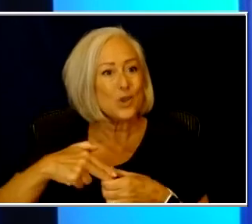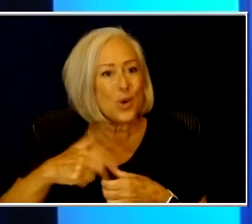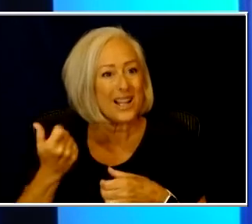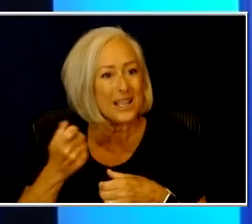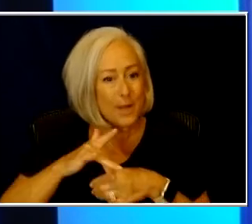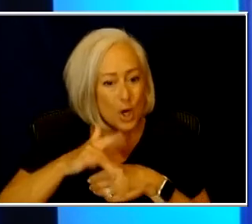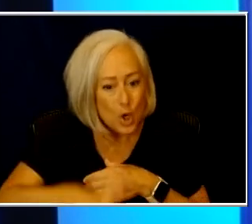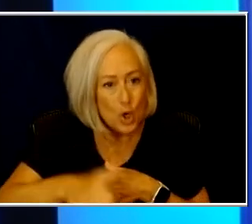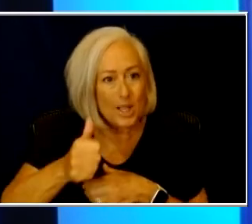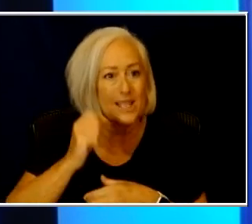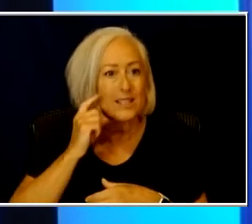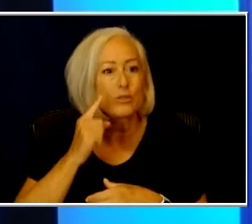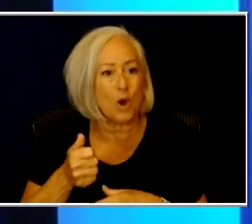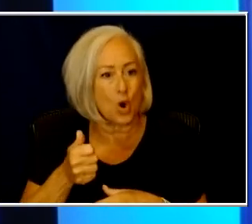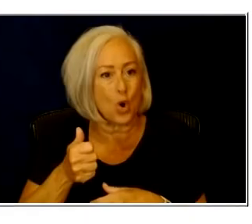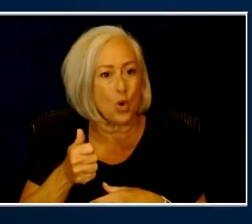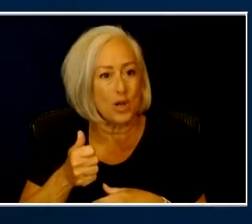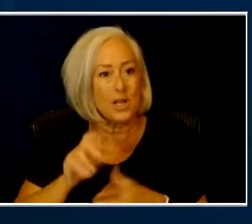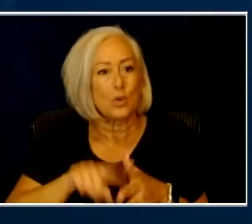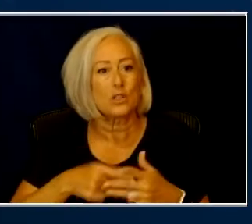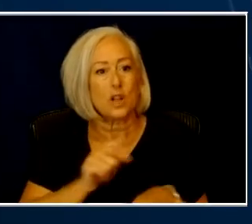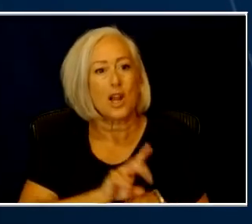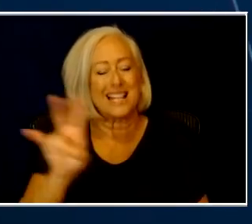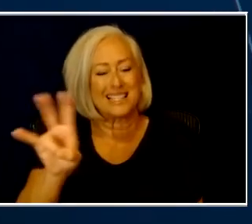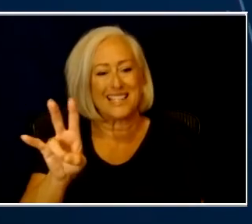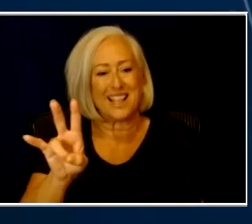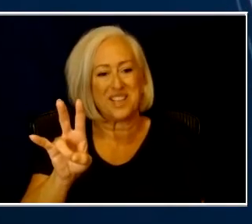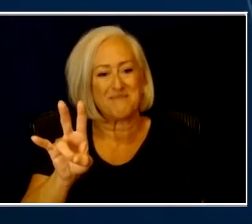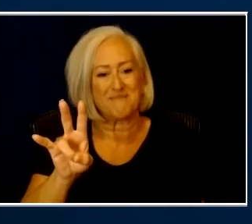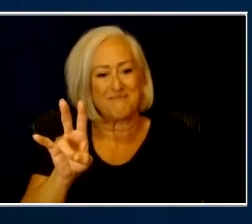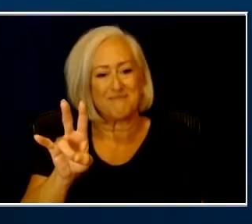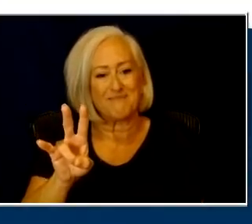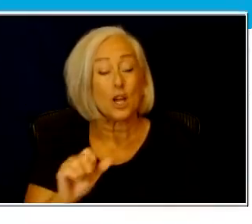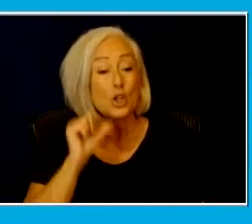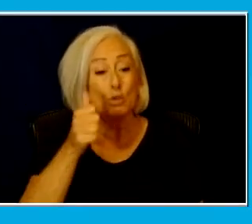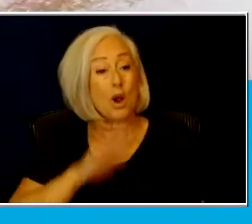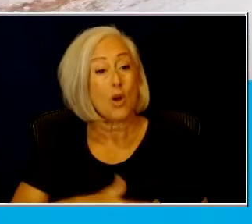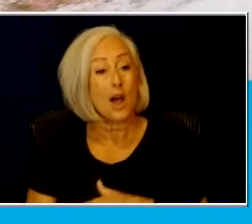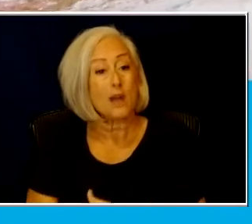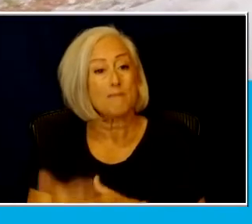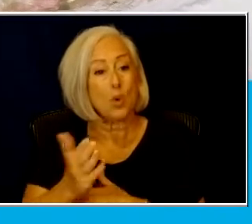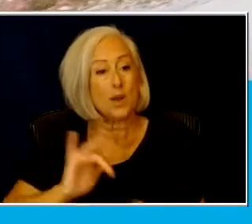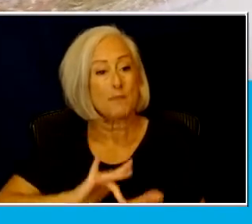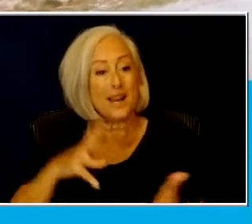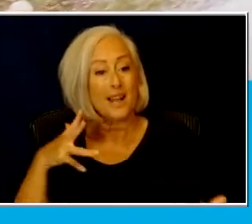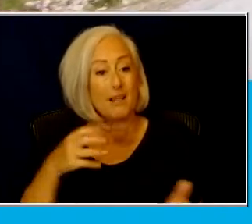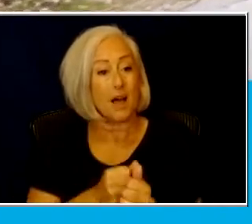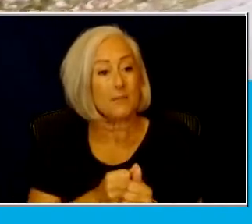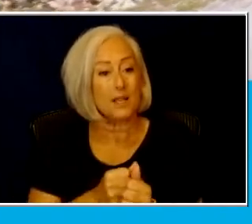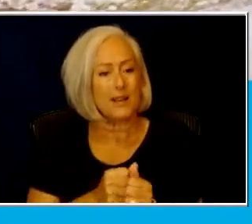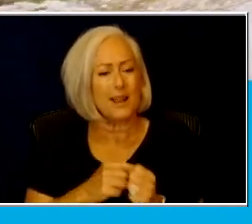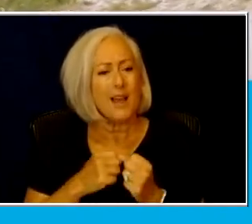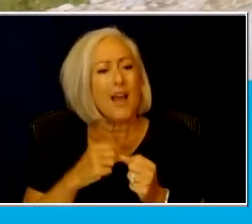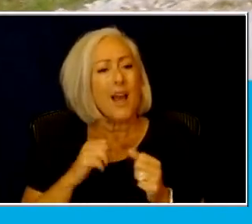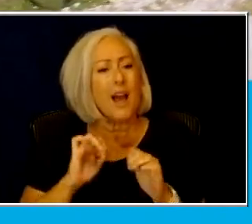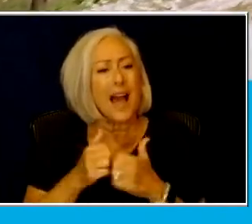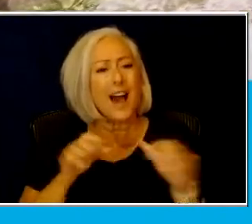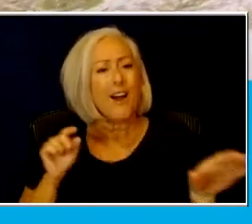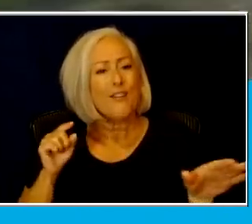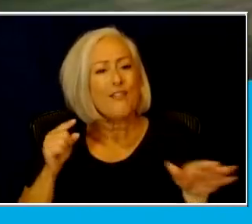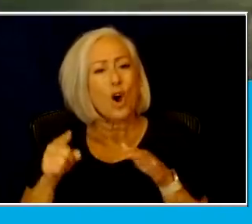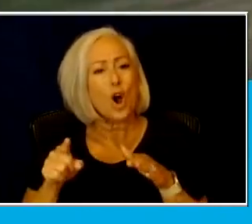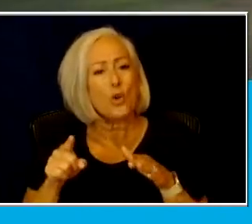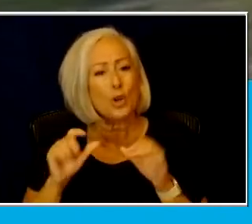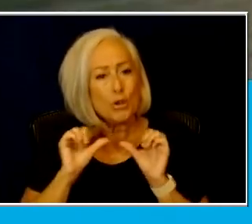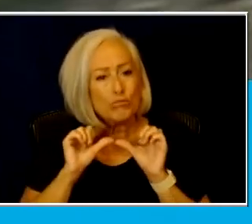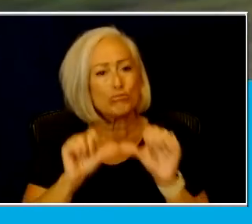it off at 7 a.m. Coming up tomorrow on the Morning Medical Update. How far would you go to save someone's life? Some